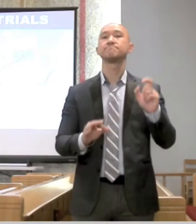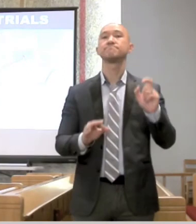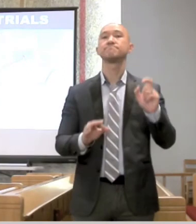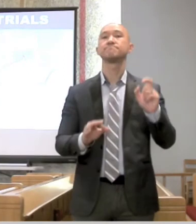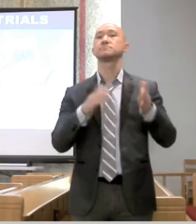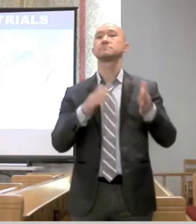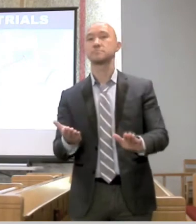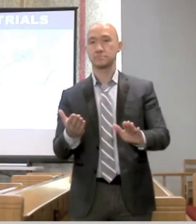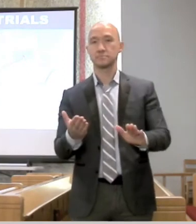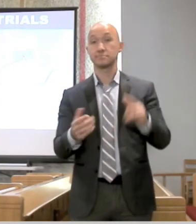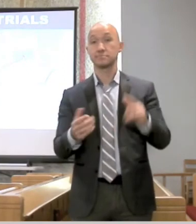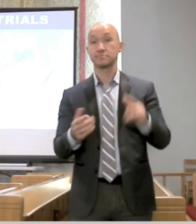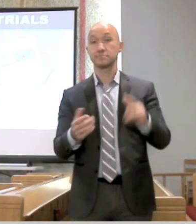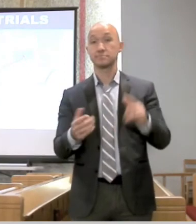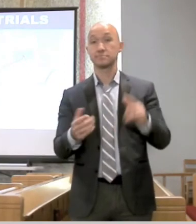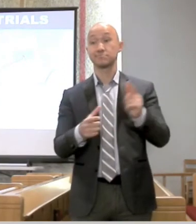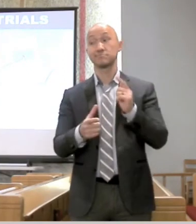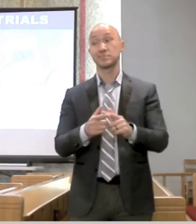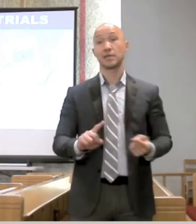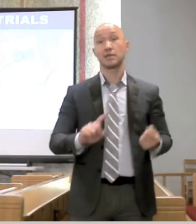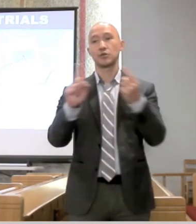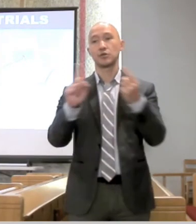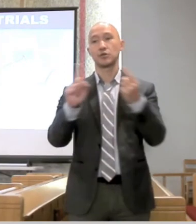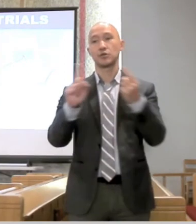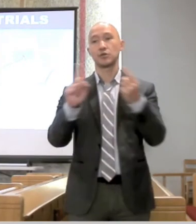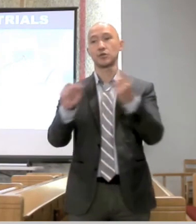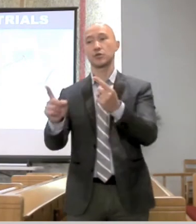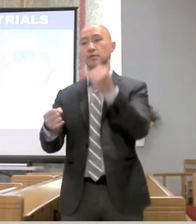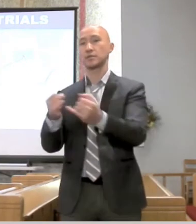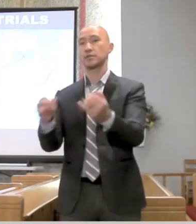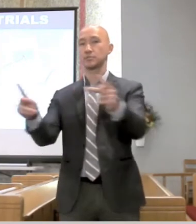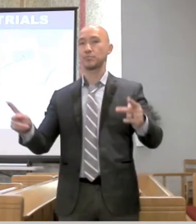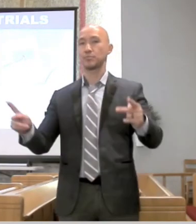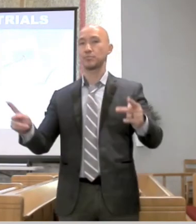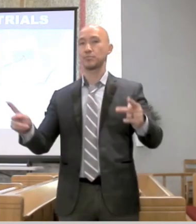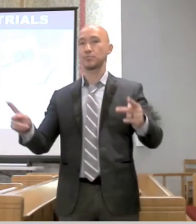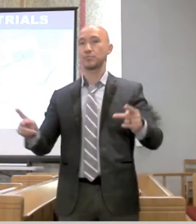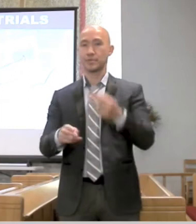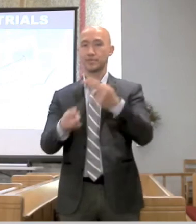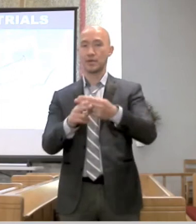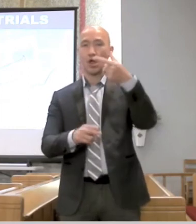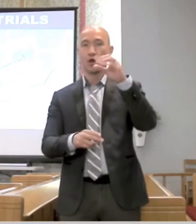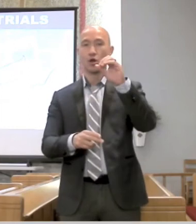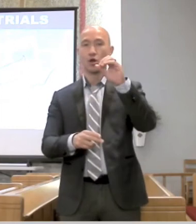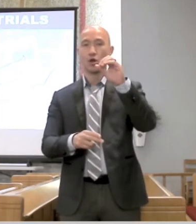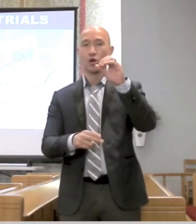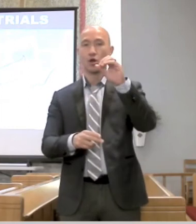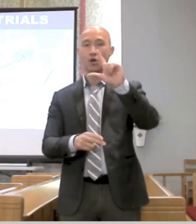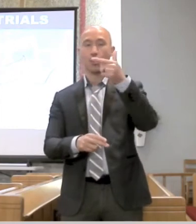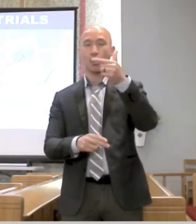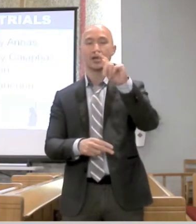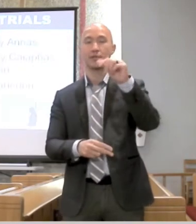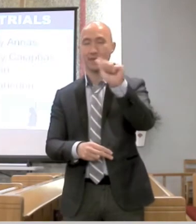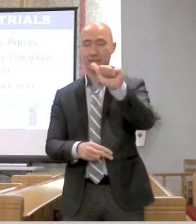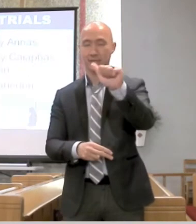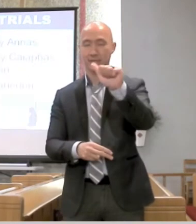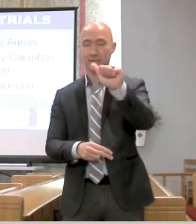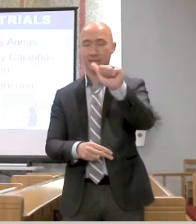the last place that he goes to Golgotha to be crucified. So basically, to sum it